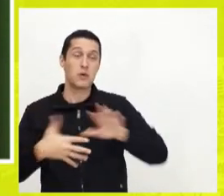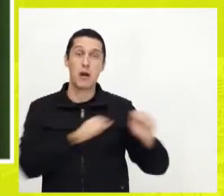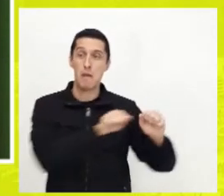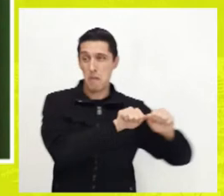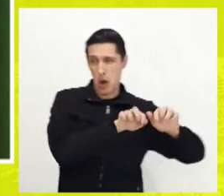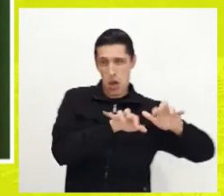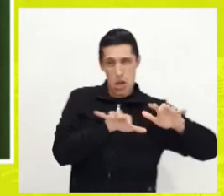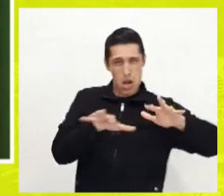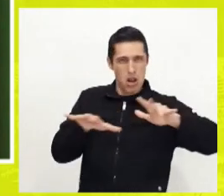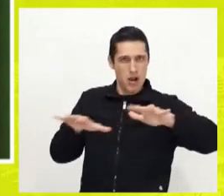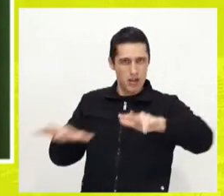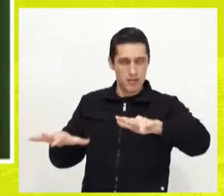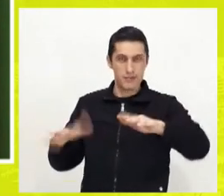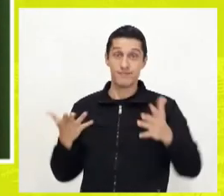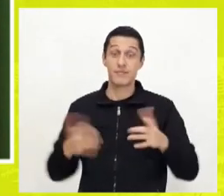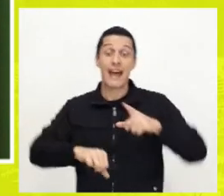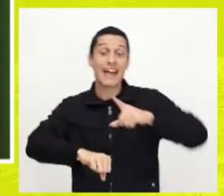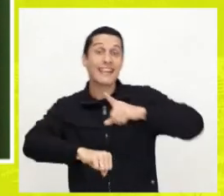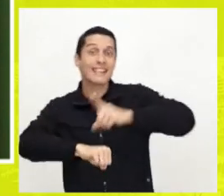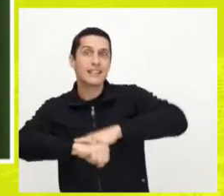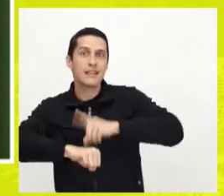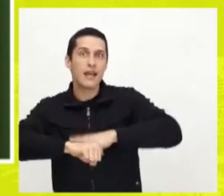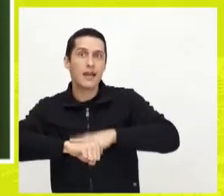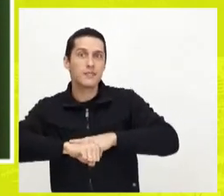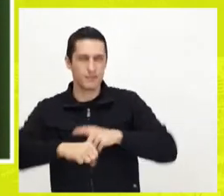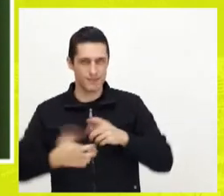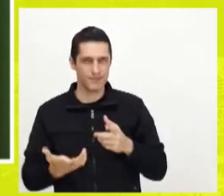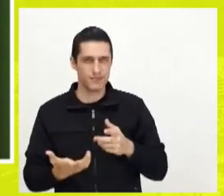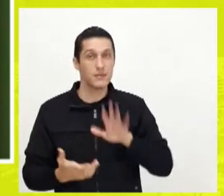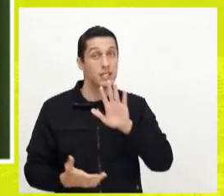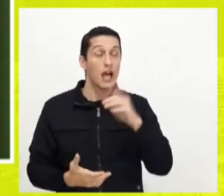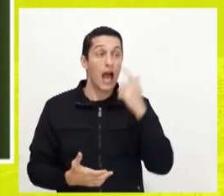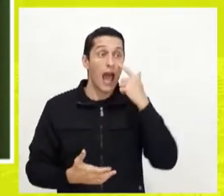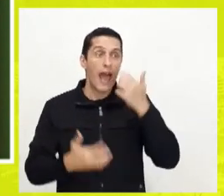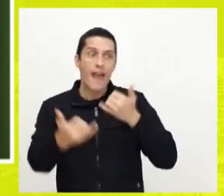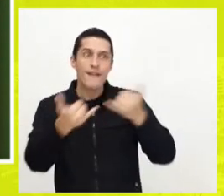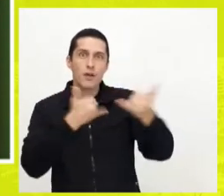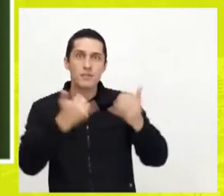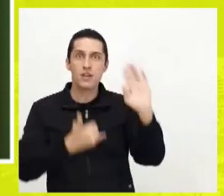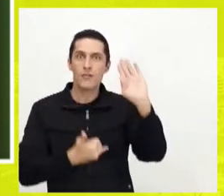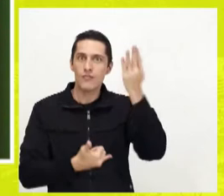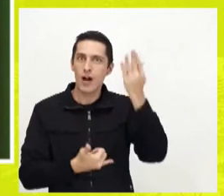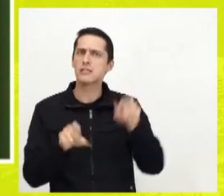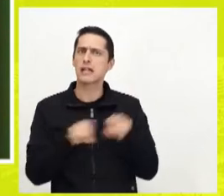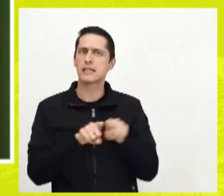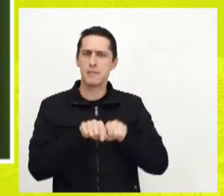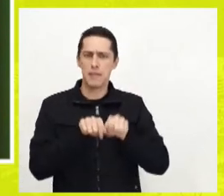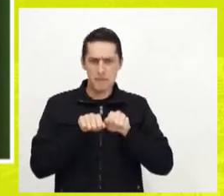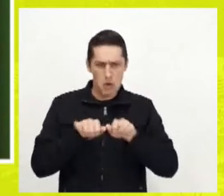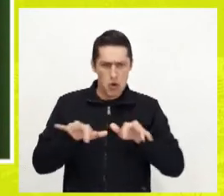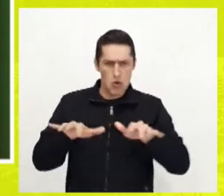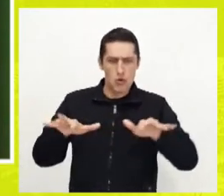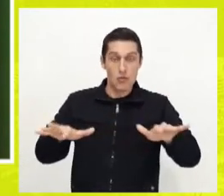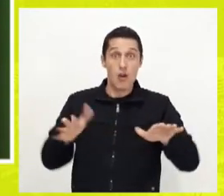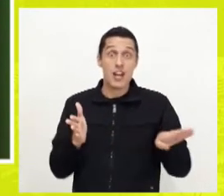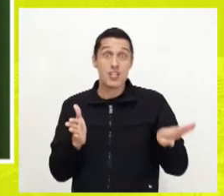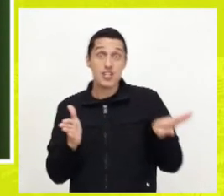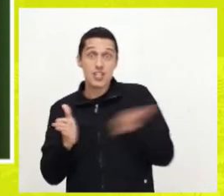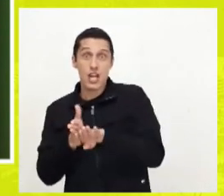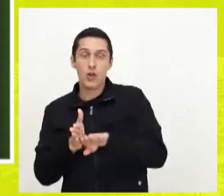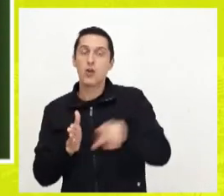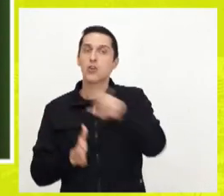uh the misinformation took to come here it allowed us to when we received the misinformation we could react much